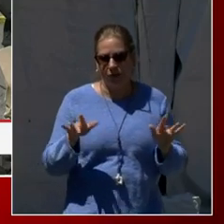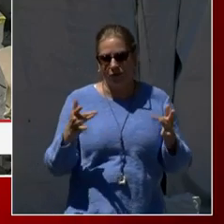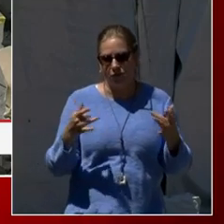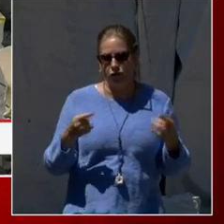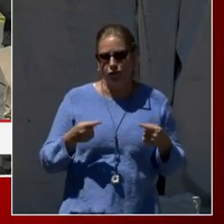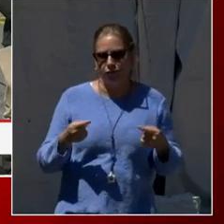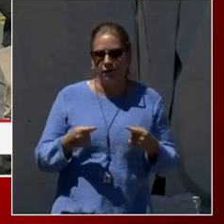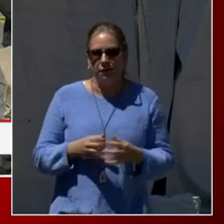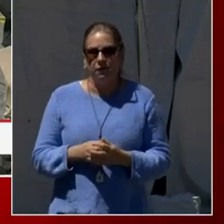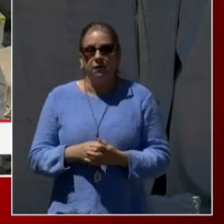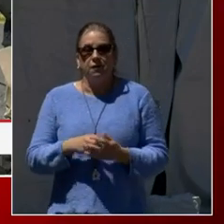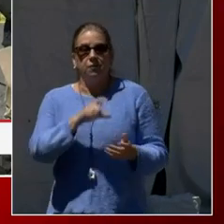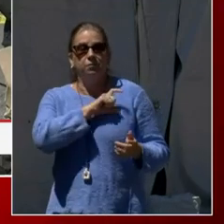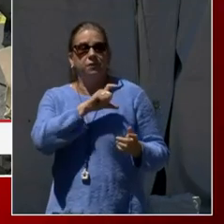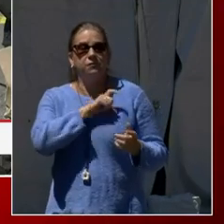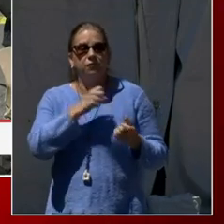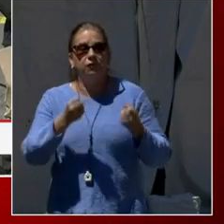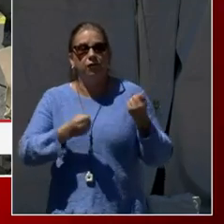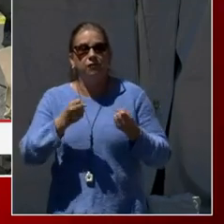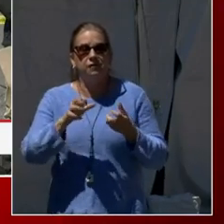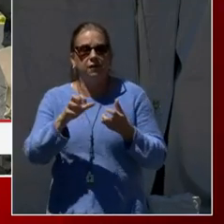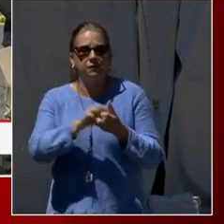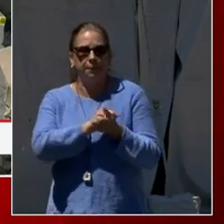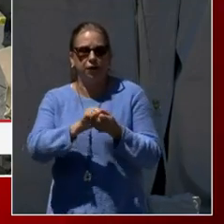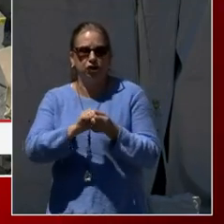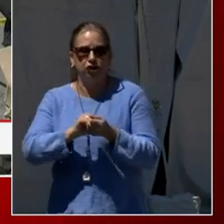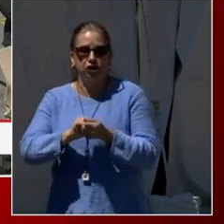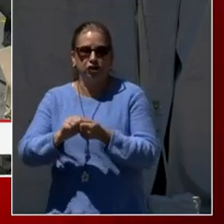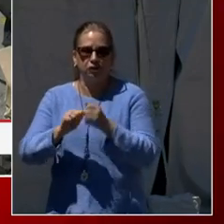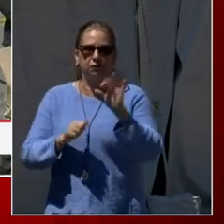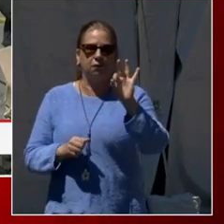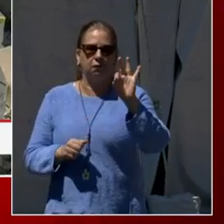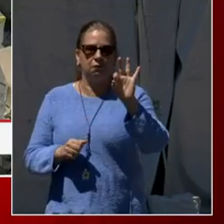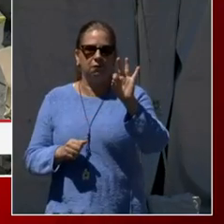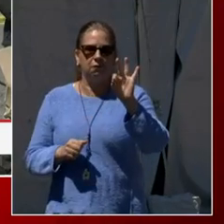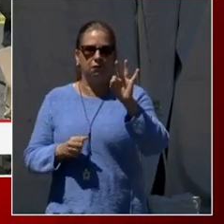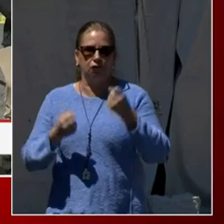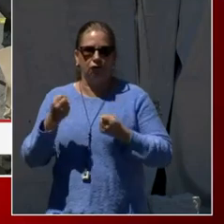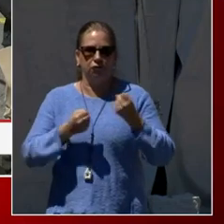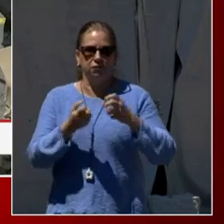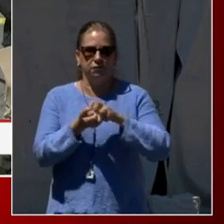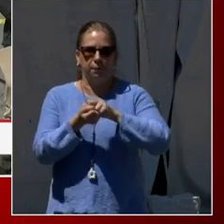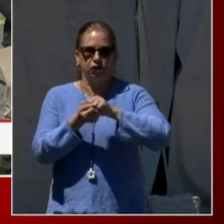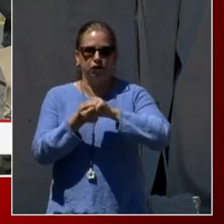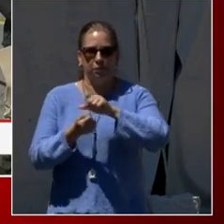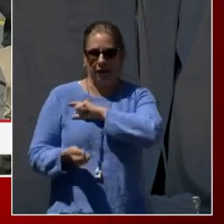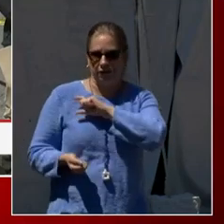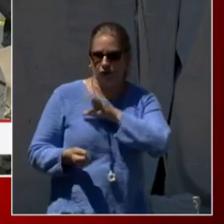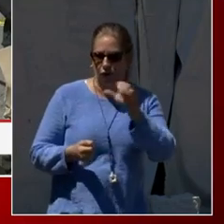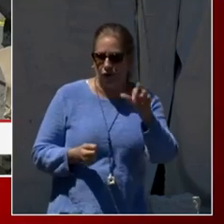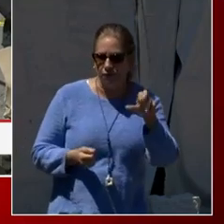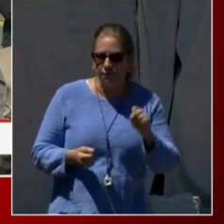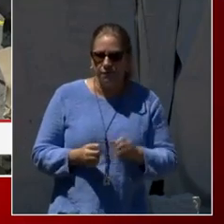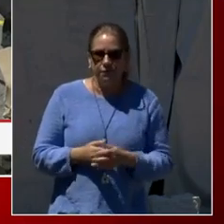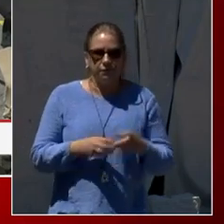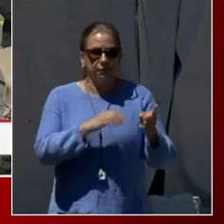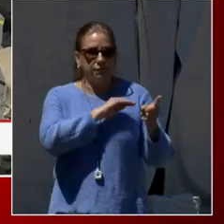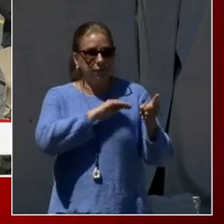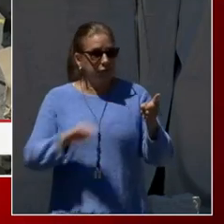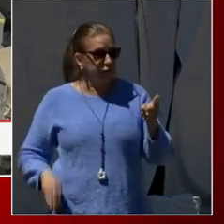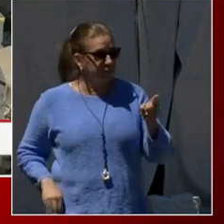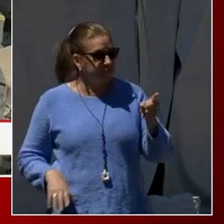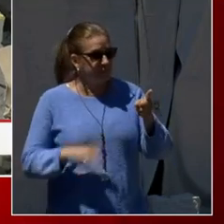that were damaged. The mayor mentioned, and I want to thank her for this, for having our